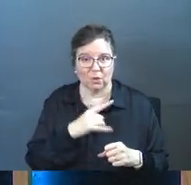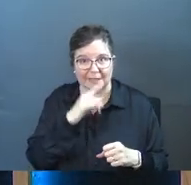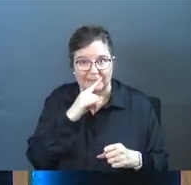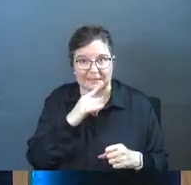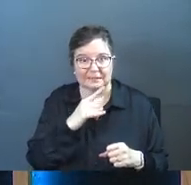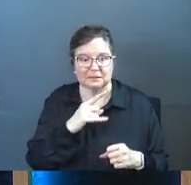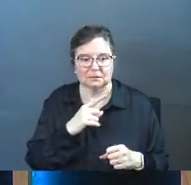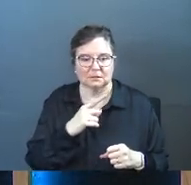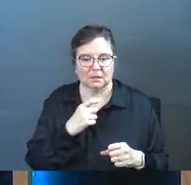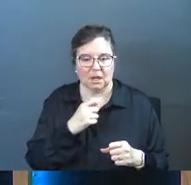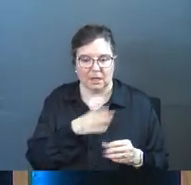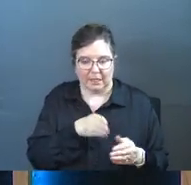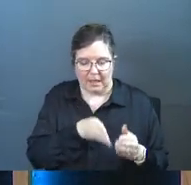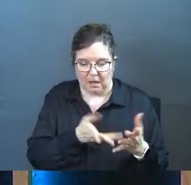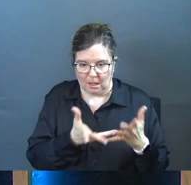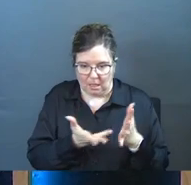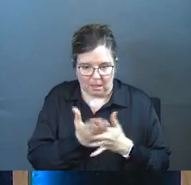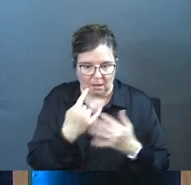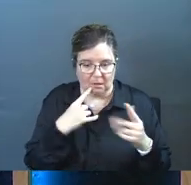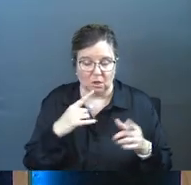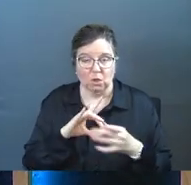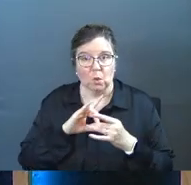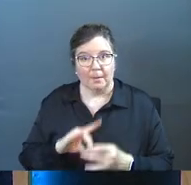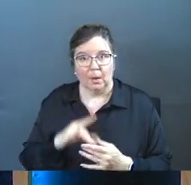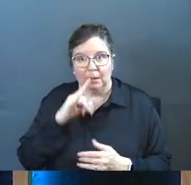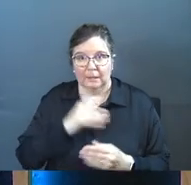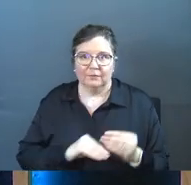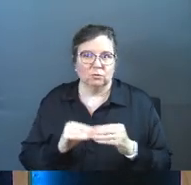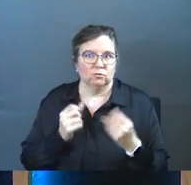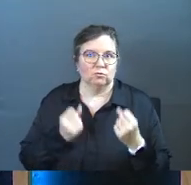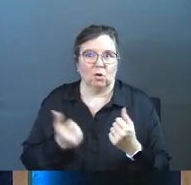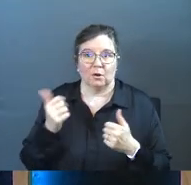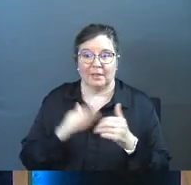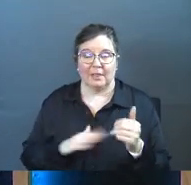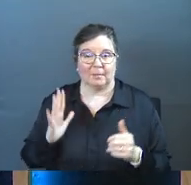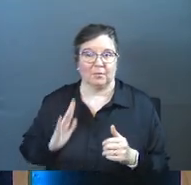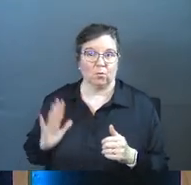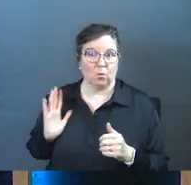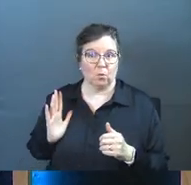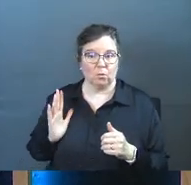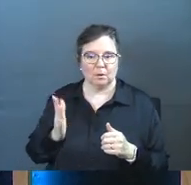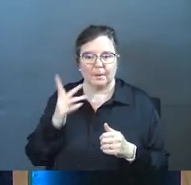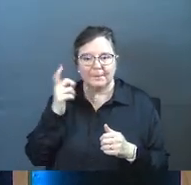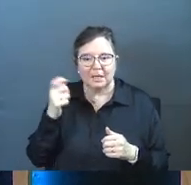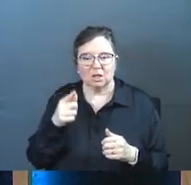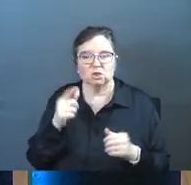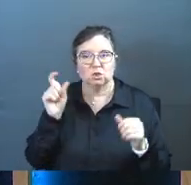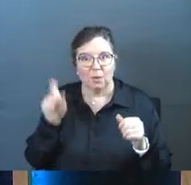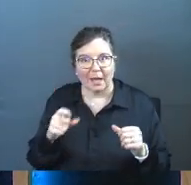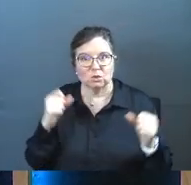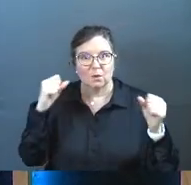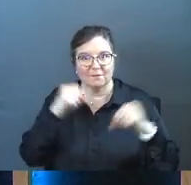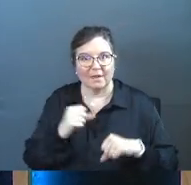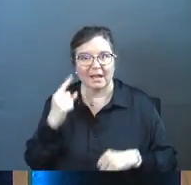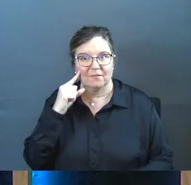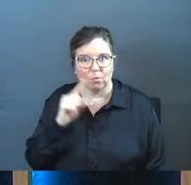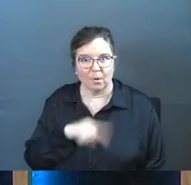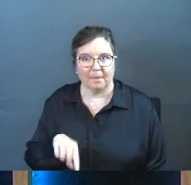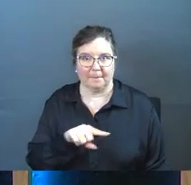kids. And when you came to the end of it, your bond with your kids was even stronger than it had ever been before because you had to